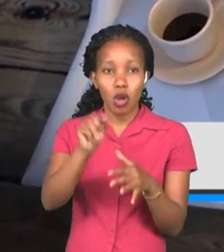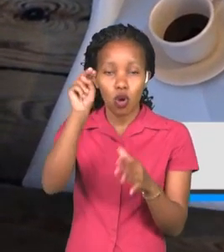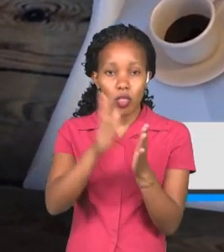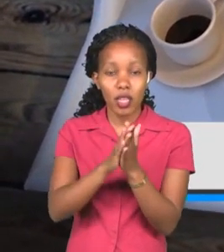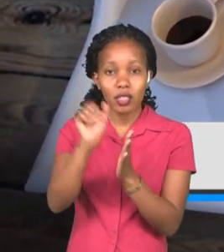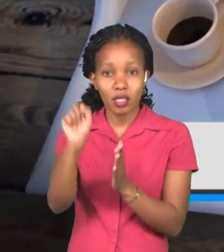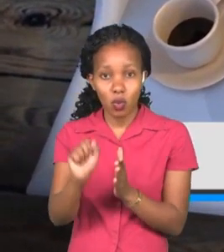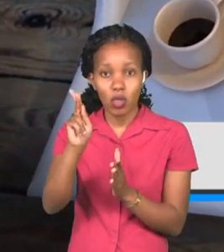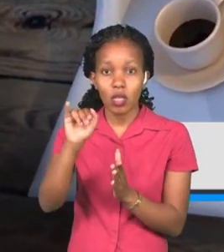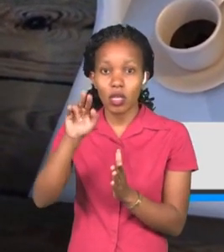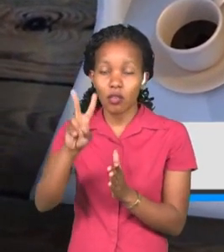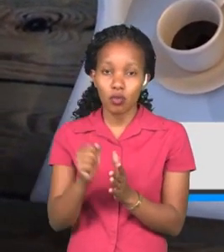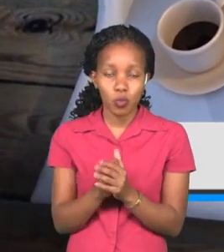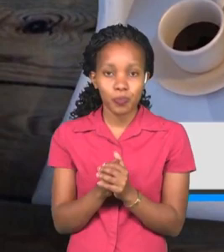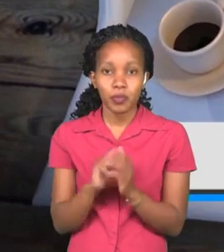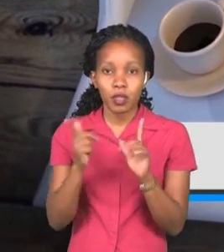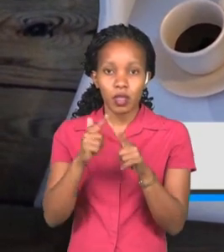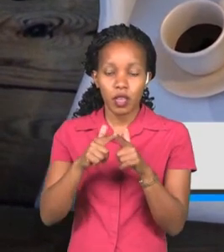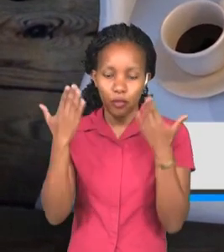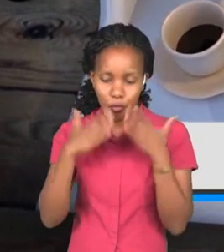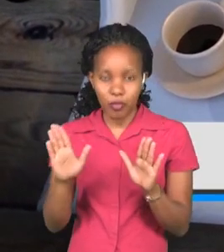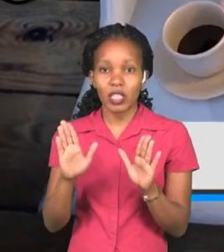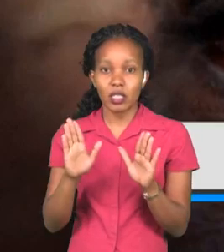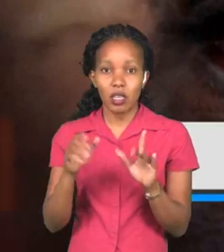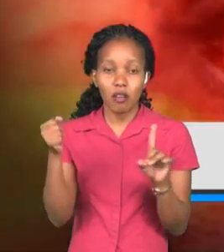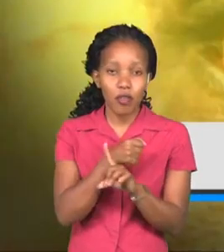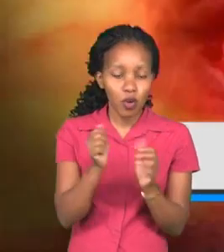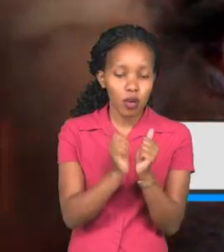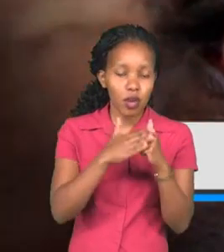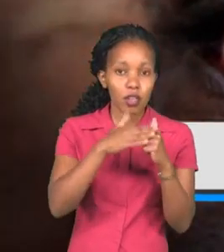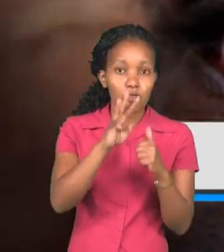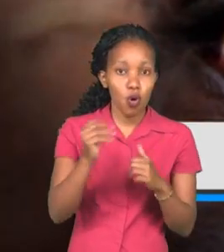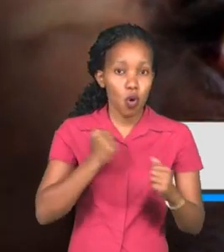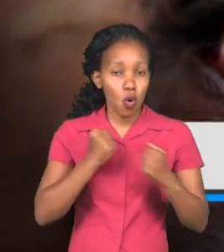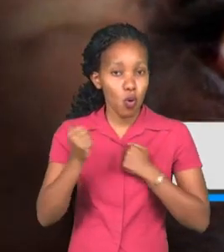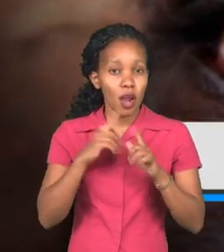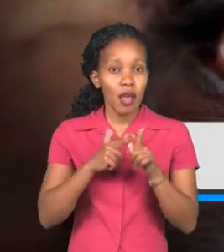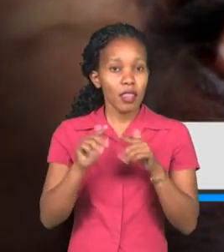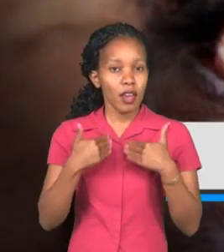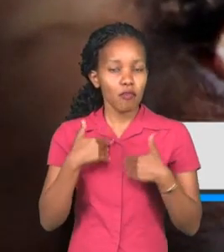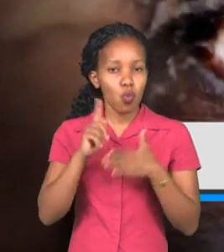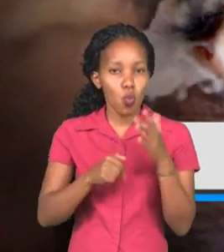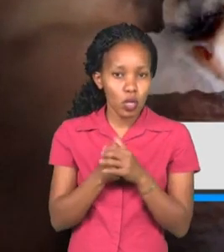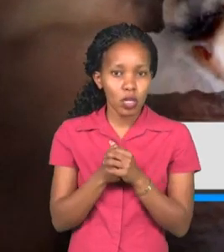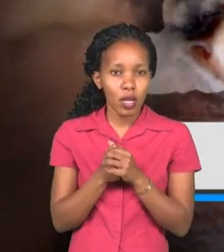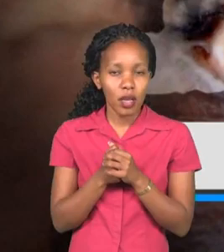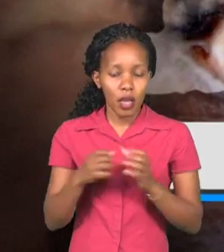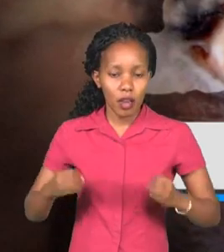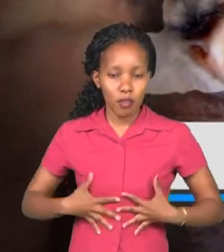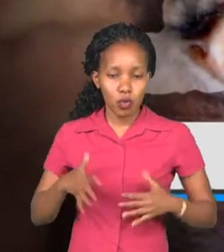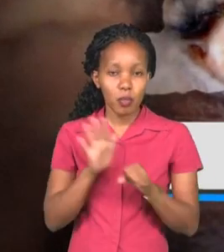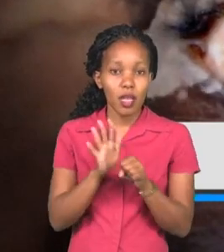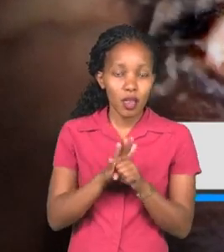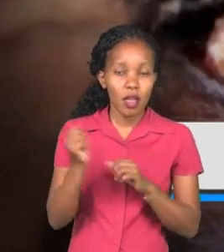South Kivu. At the end of the genocide of Tutsi in Rwanda in 1994, there was an influx of refugees, mainly